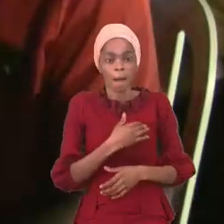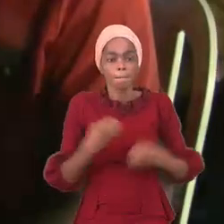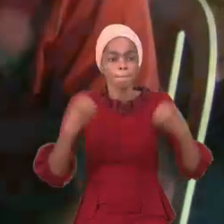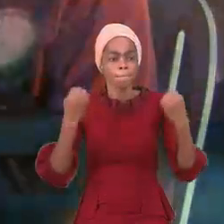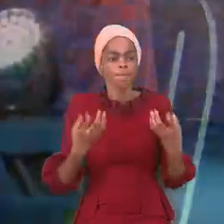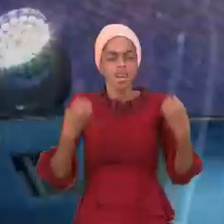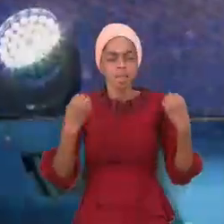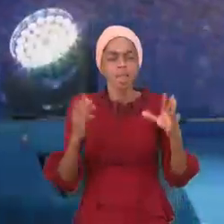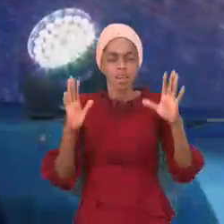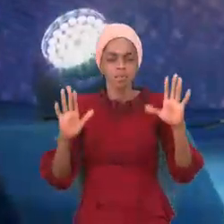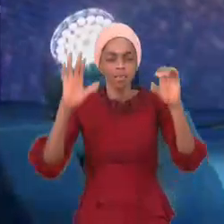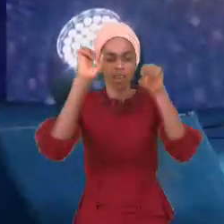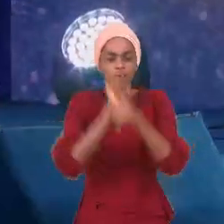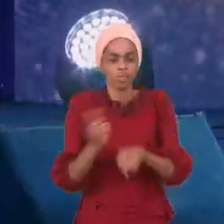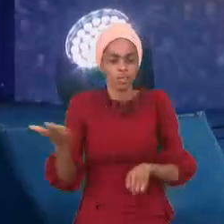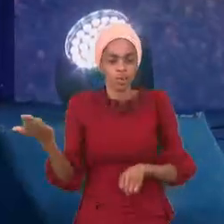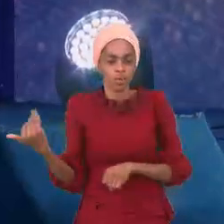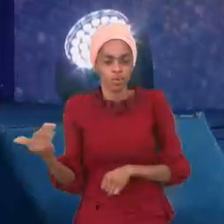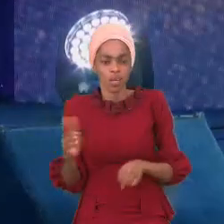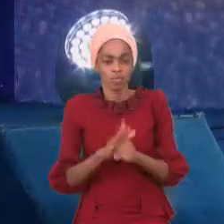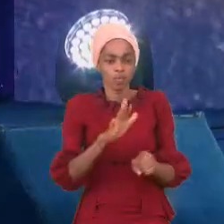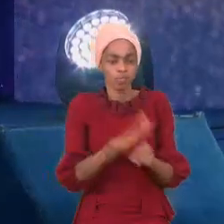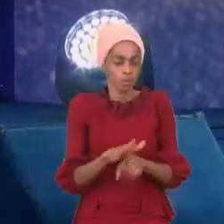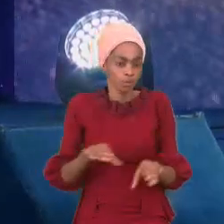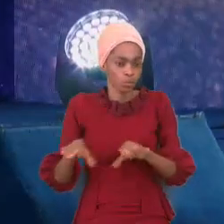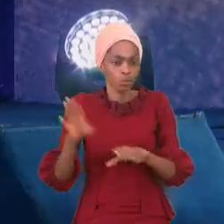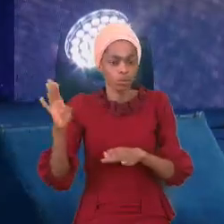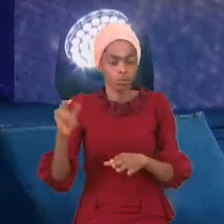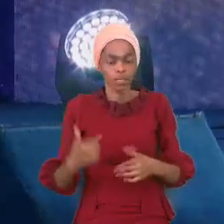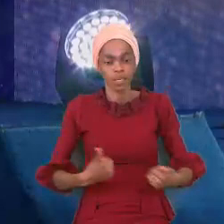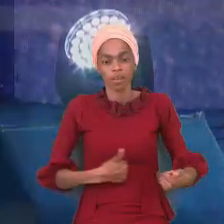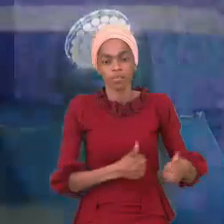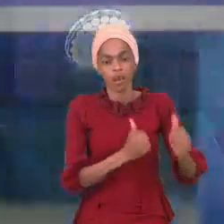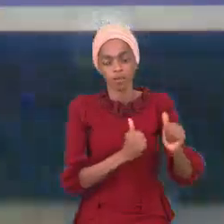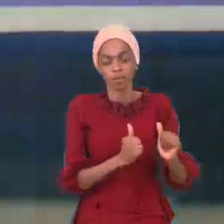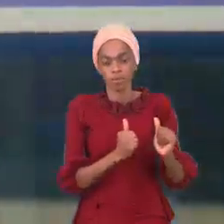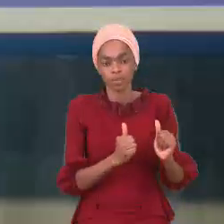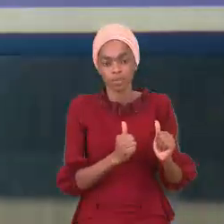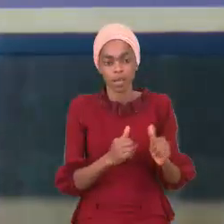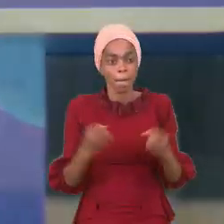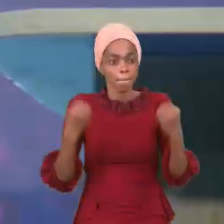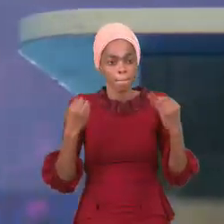many wonders and signs were done by the apostles. Many